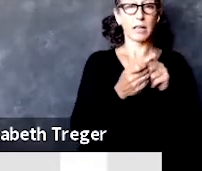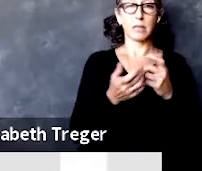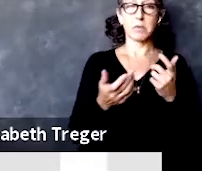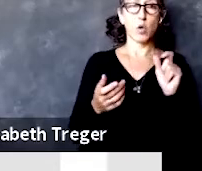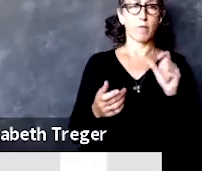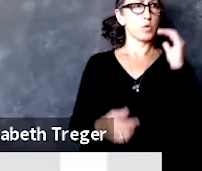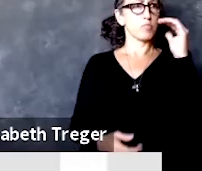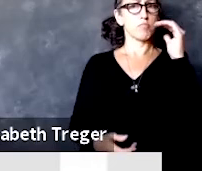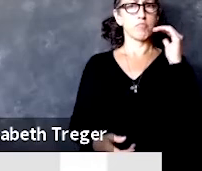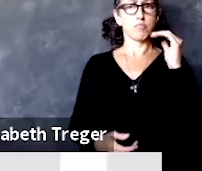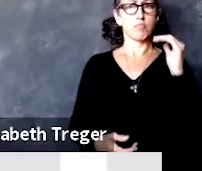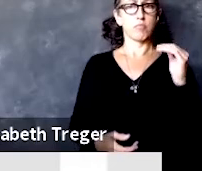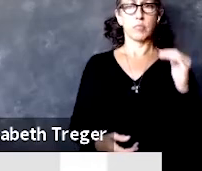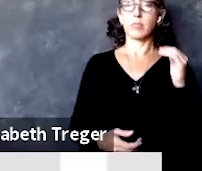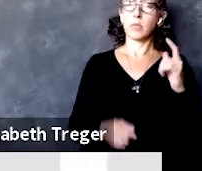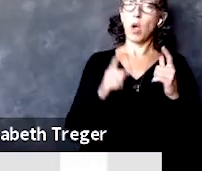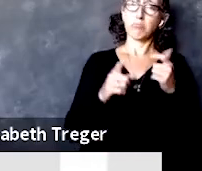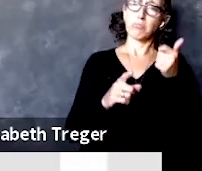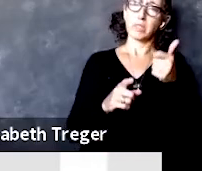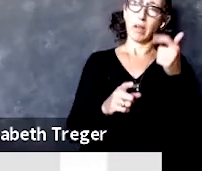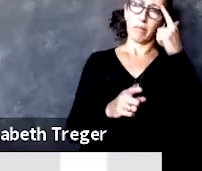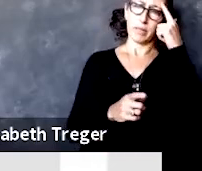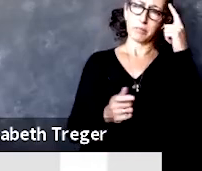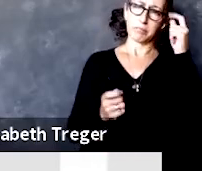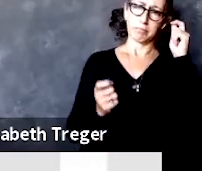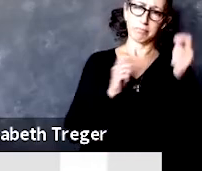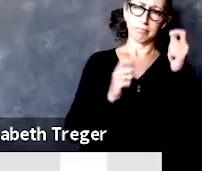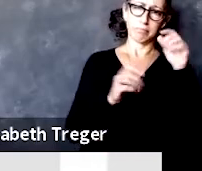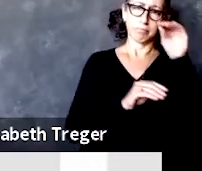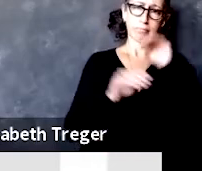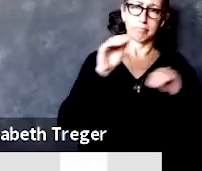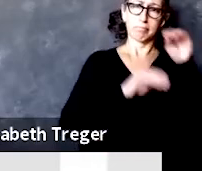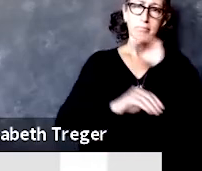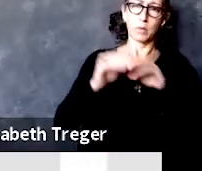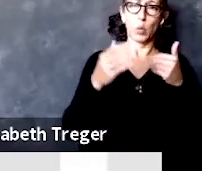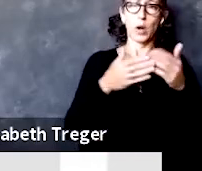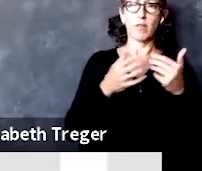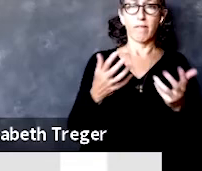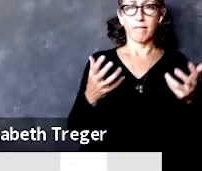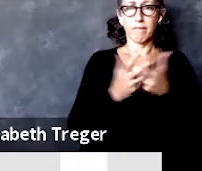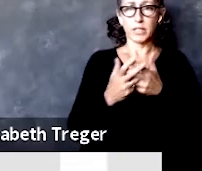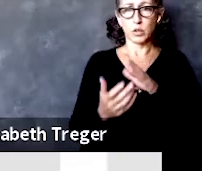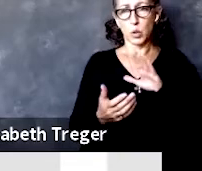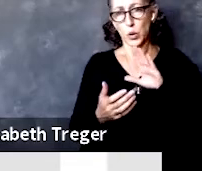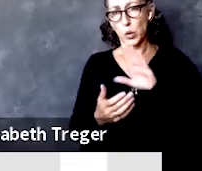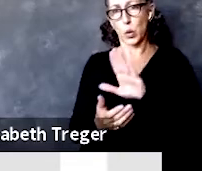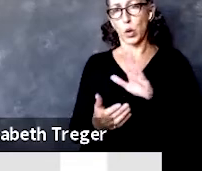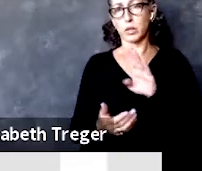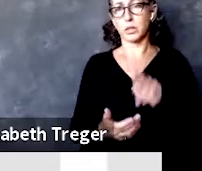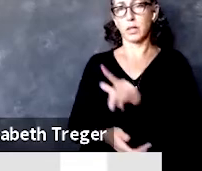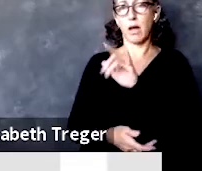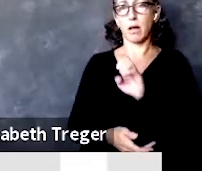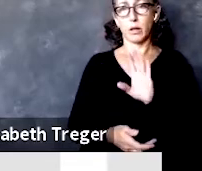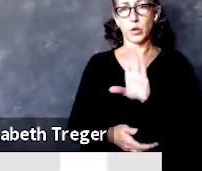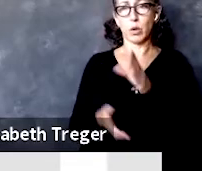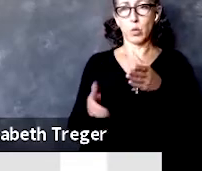You can try new things. This is intended to be steps to help you think through what you're doing and how you're